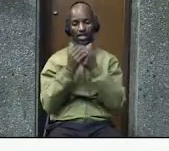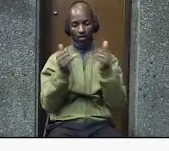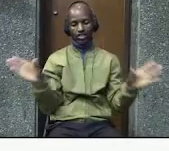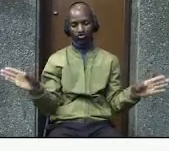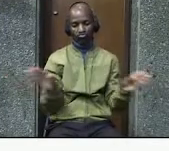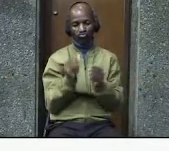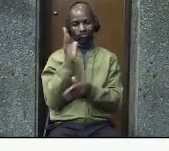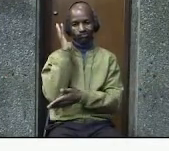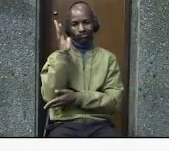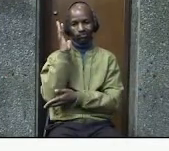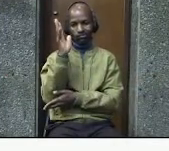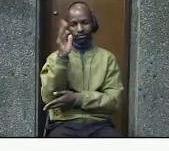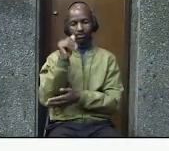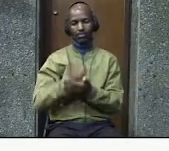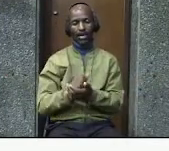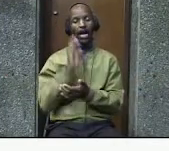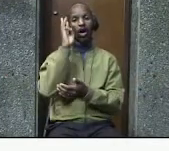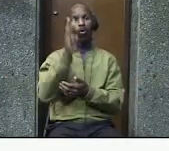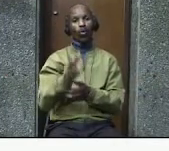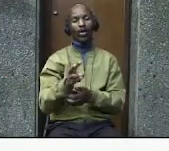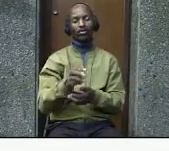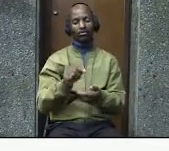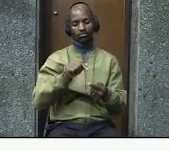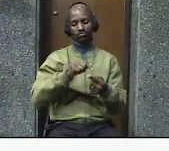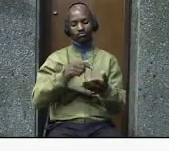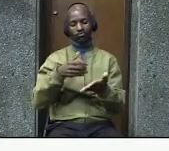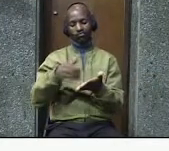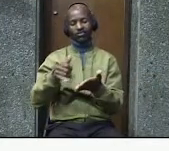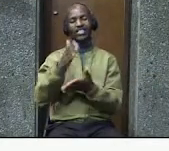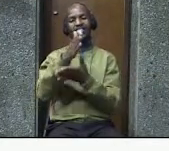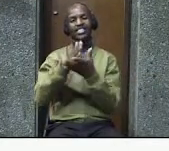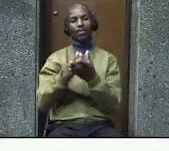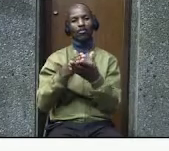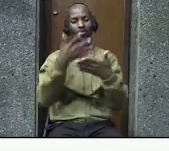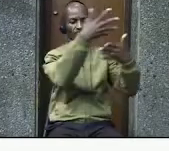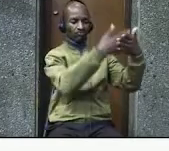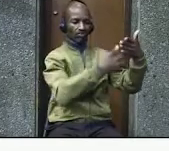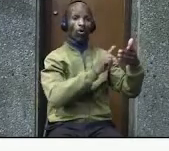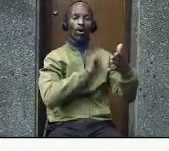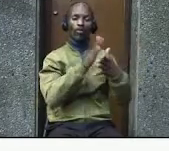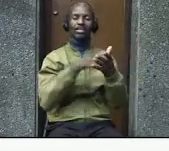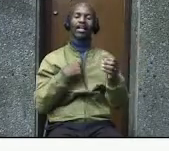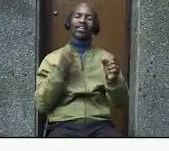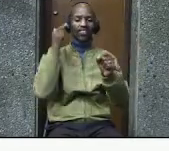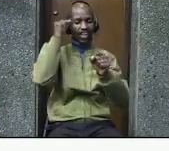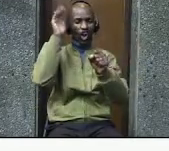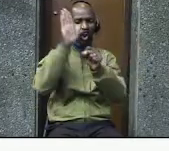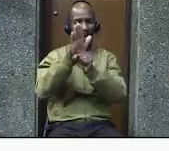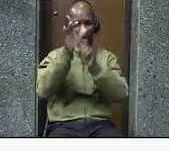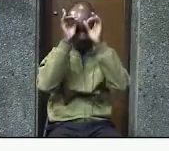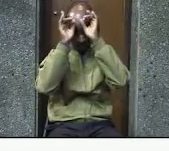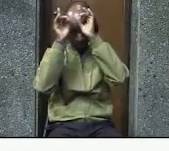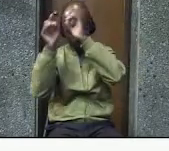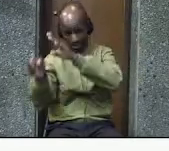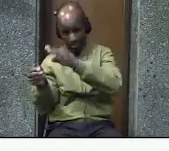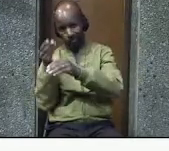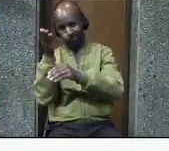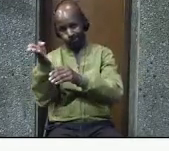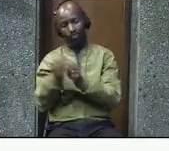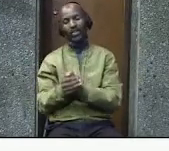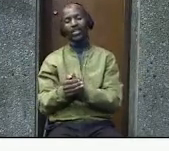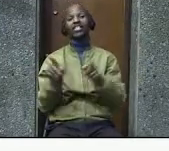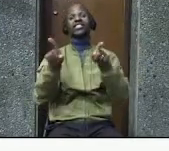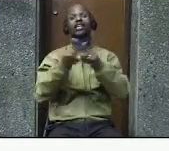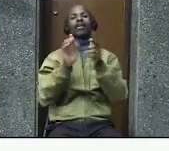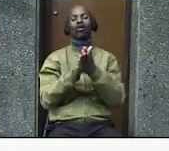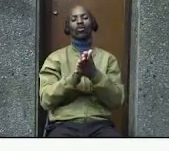short presentation, and I will skip a couple of slides because I think a lot of the information here is already common core. So I'll